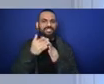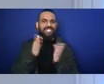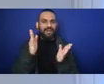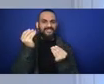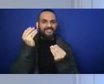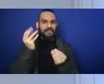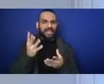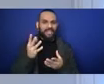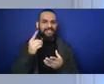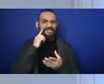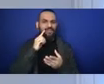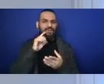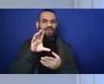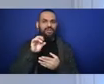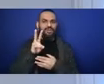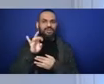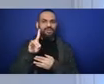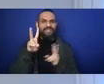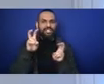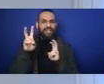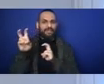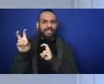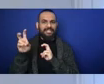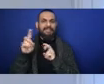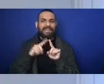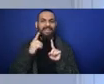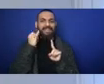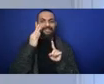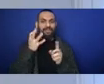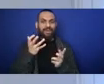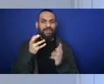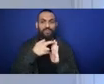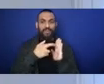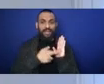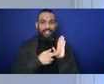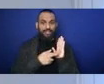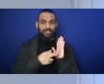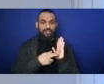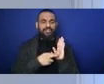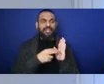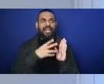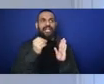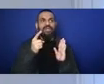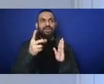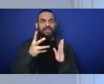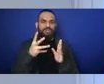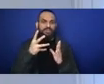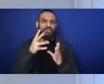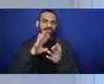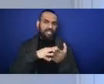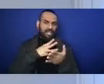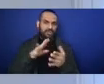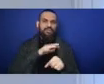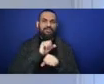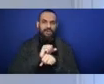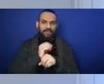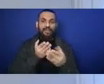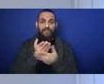phone number where you can contact this hotline, it's available every day of the week. You can contact